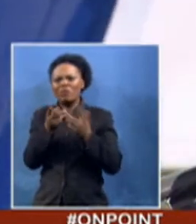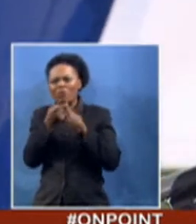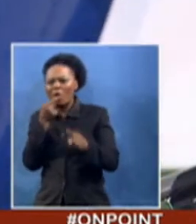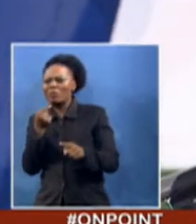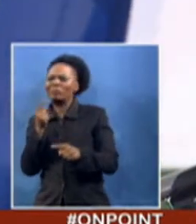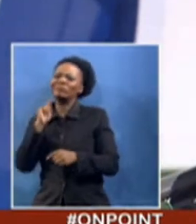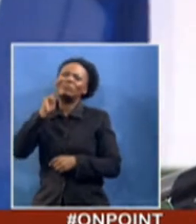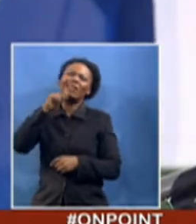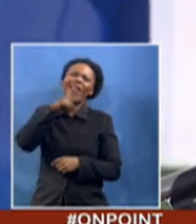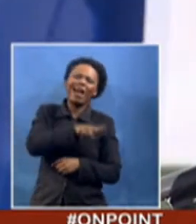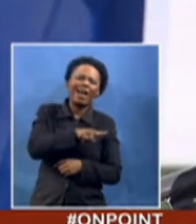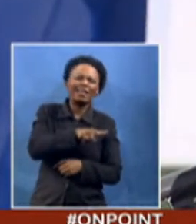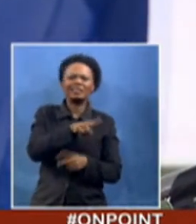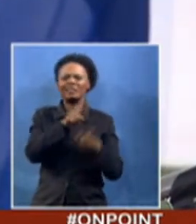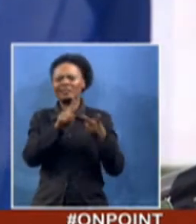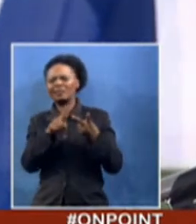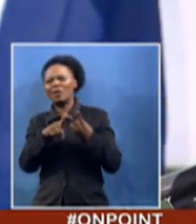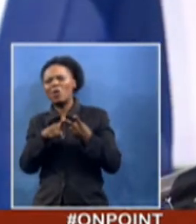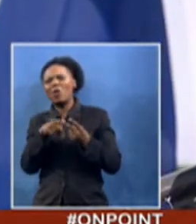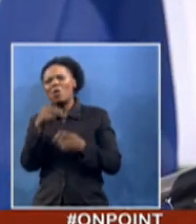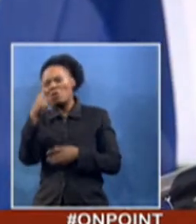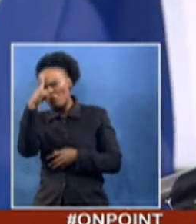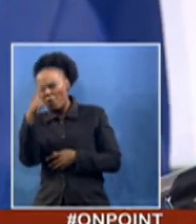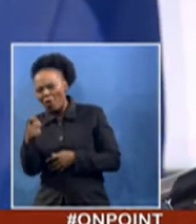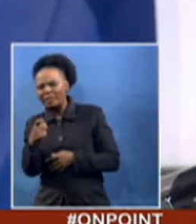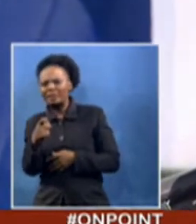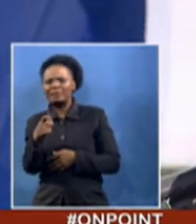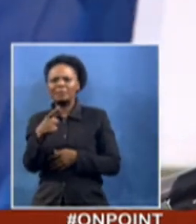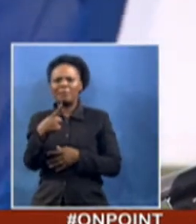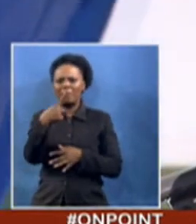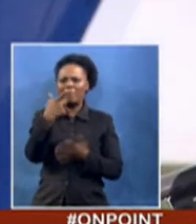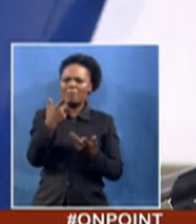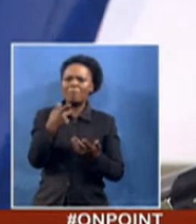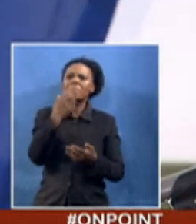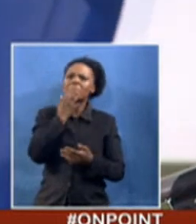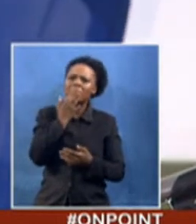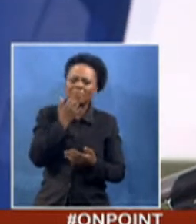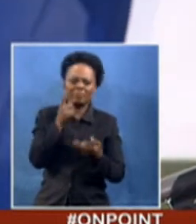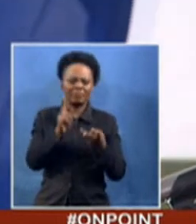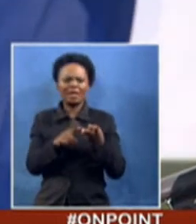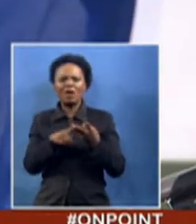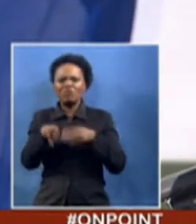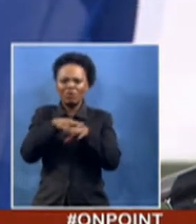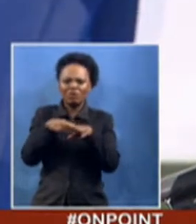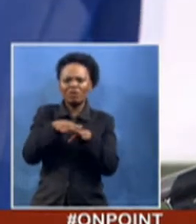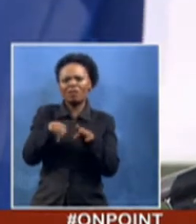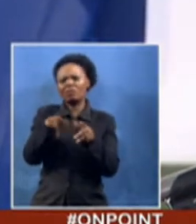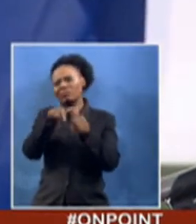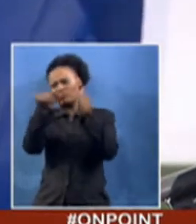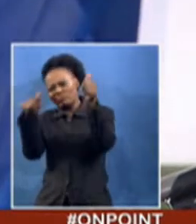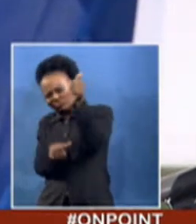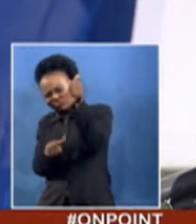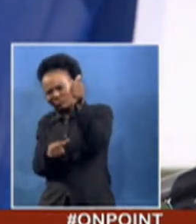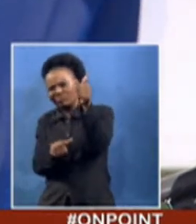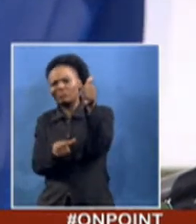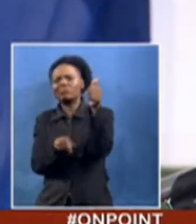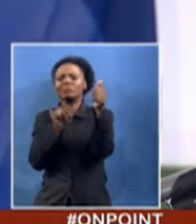belief in racial superiority. This is because